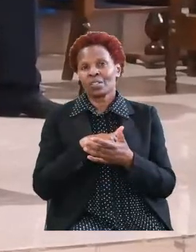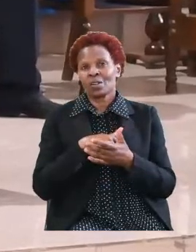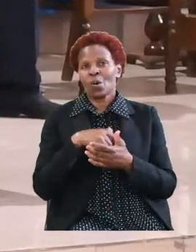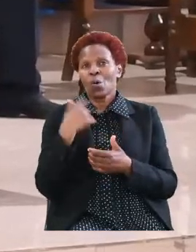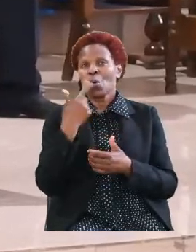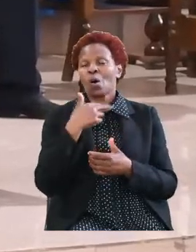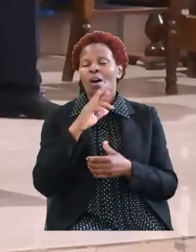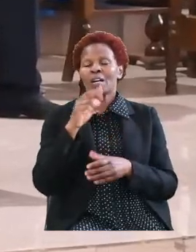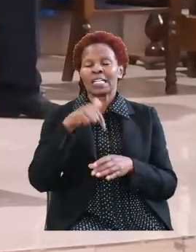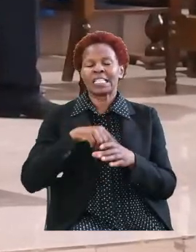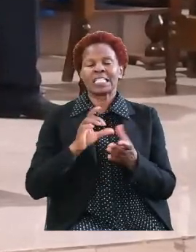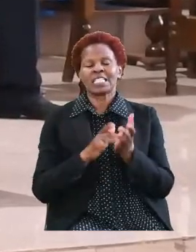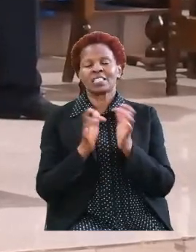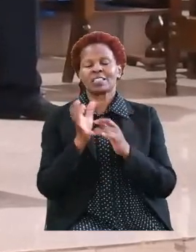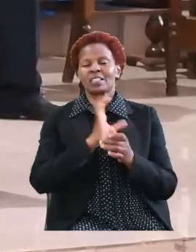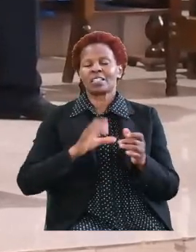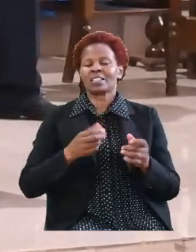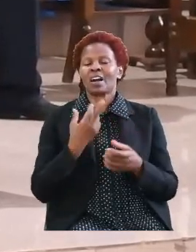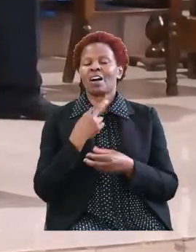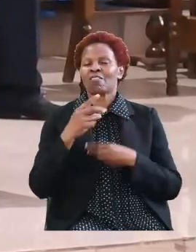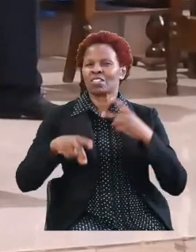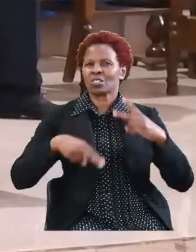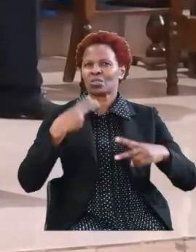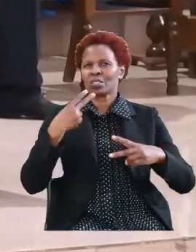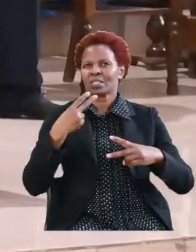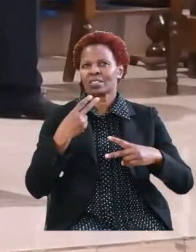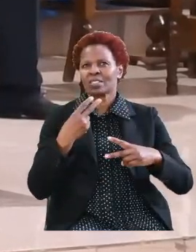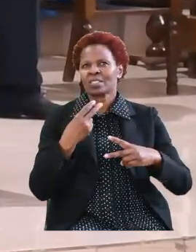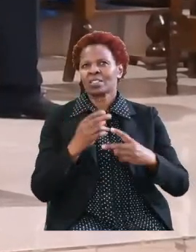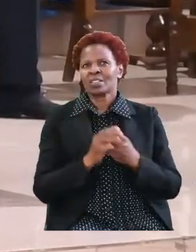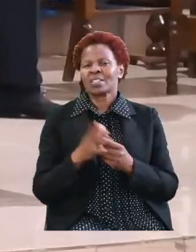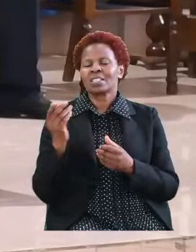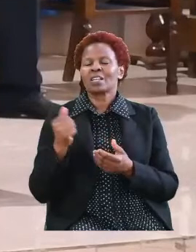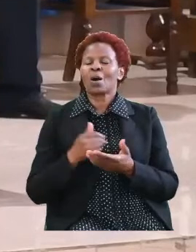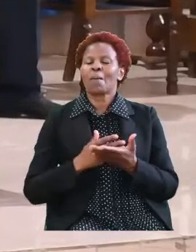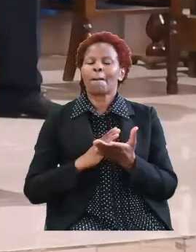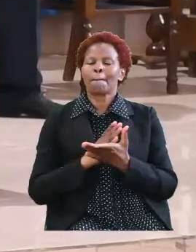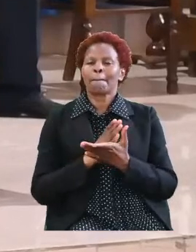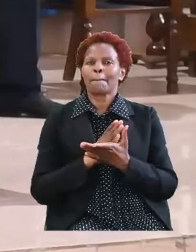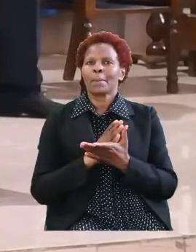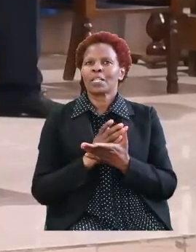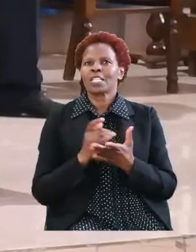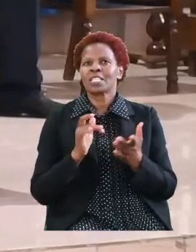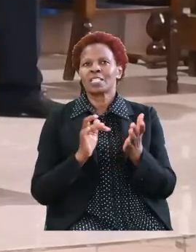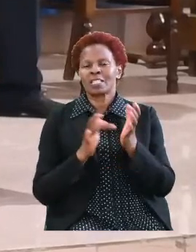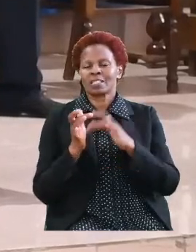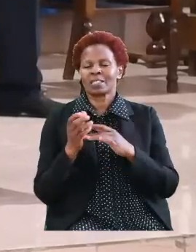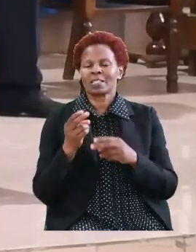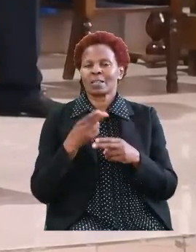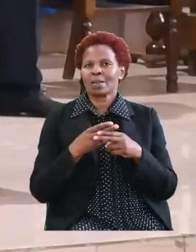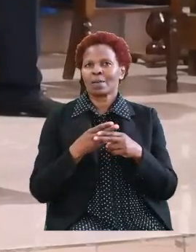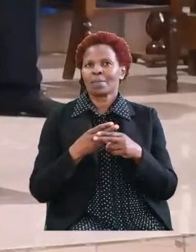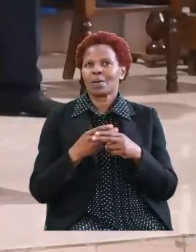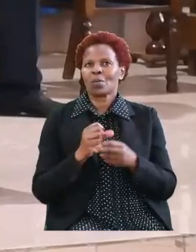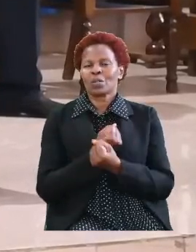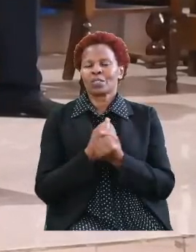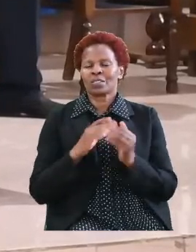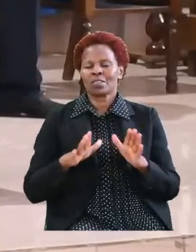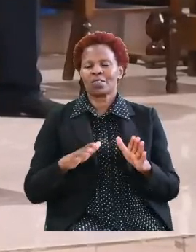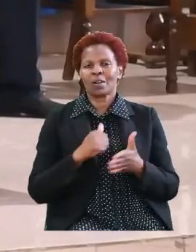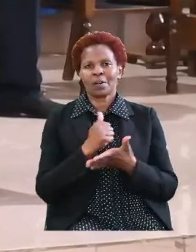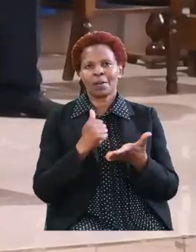Christ Jesus are more than conquerors. And this is her portion, in the mighty name of Jesus Christ, our Lord and